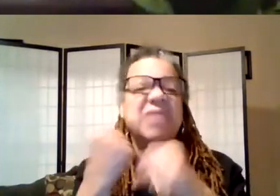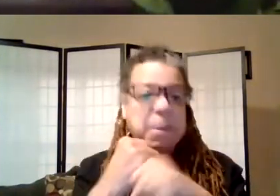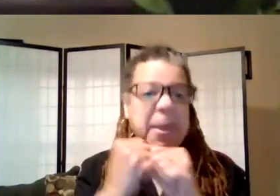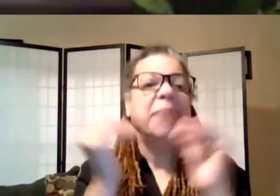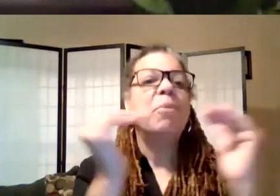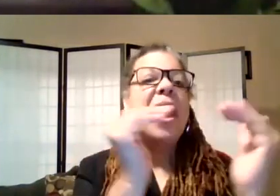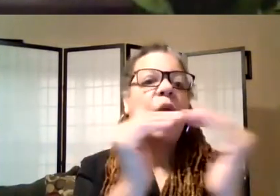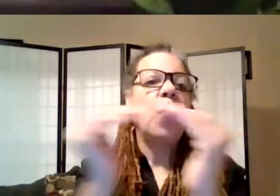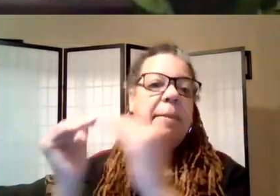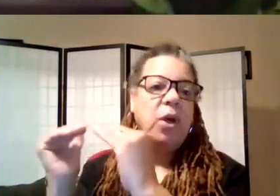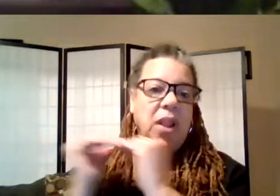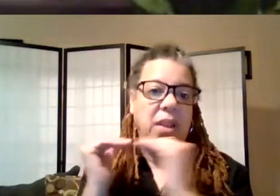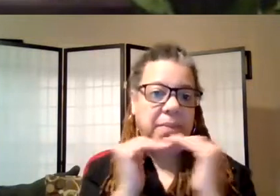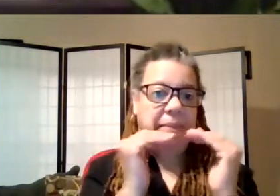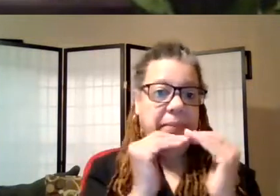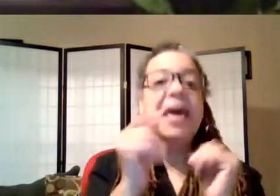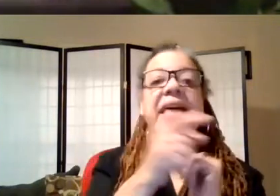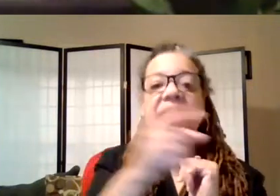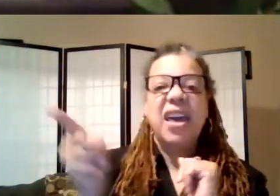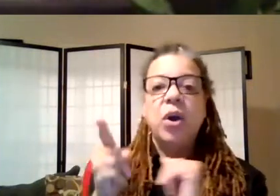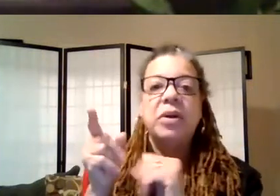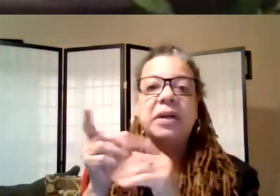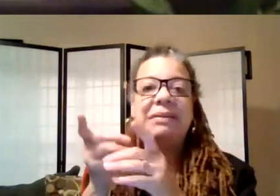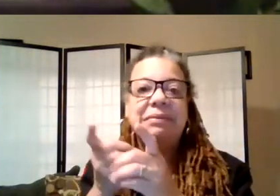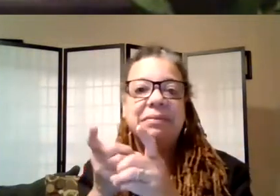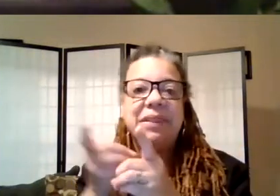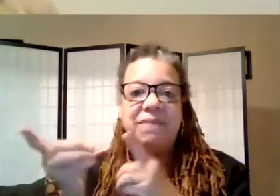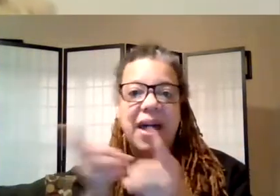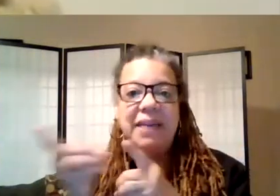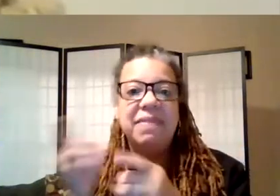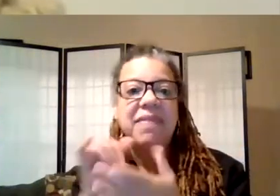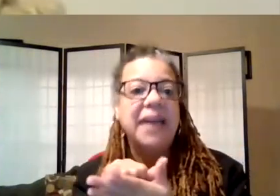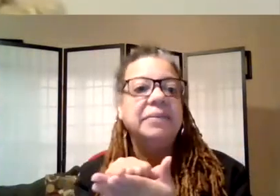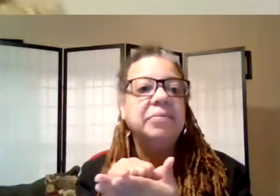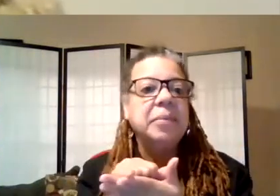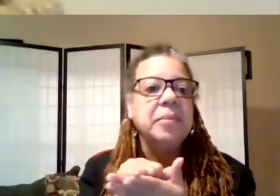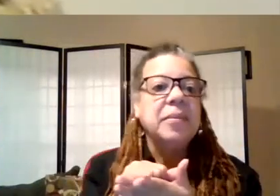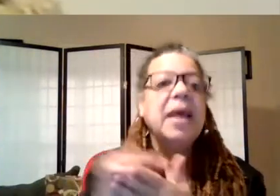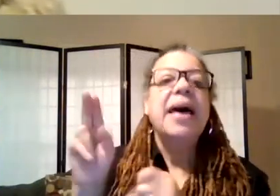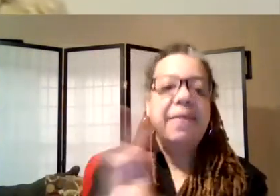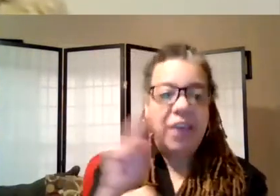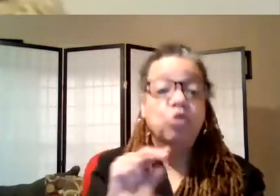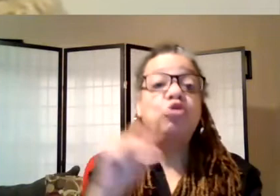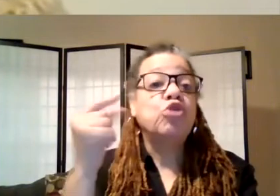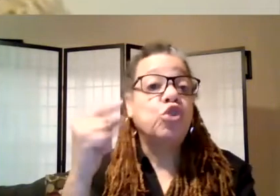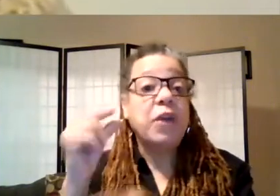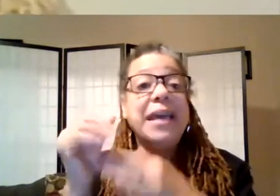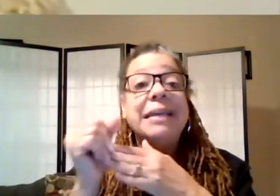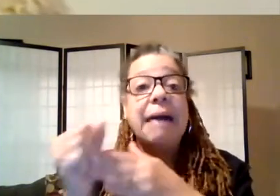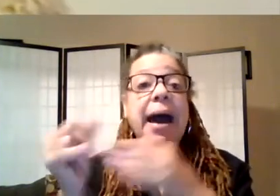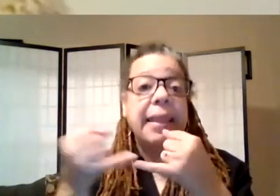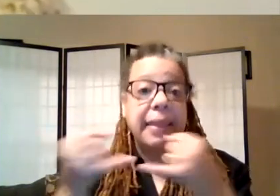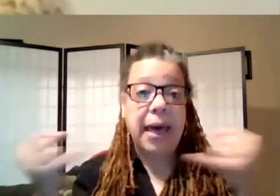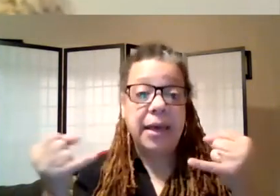And then they're gonna define that. So is that, I think that's correct. Yeah, and they'll use the green guidelines as well, in which certain